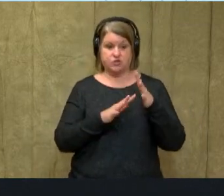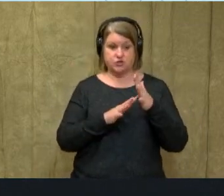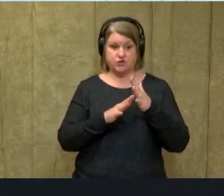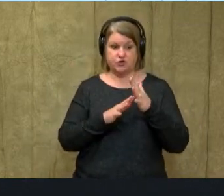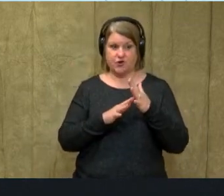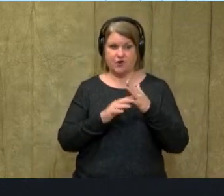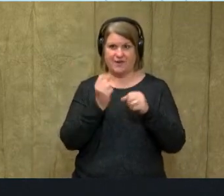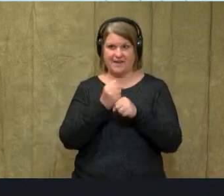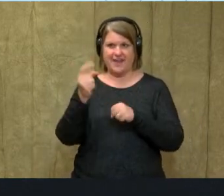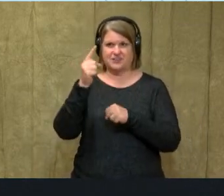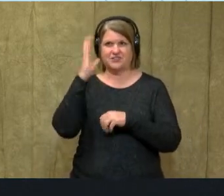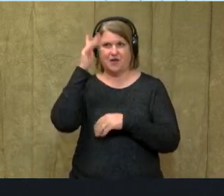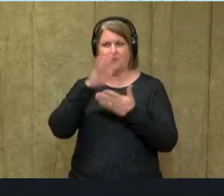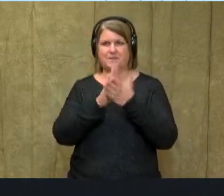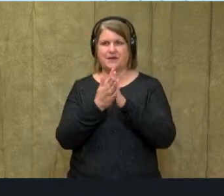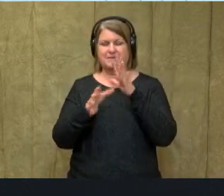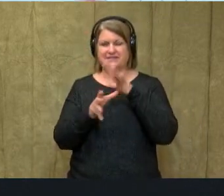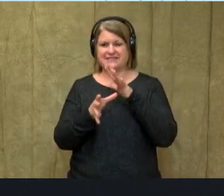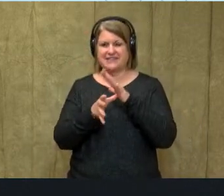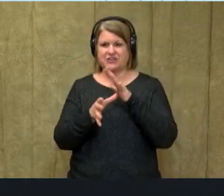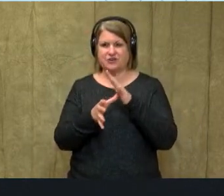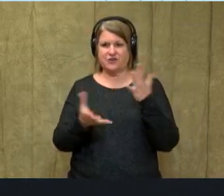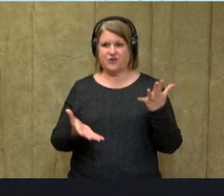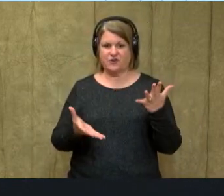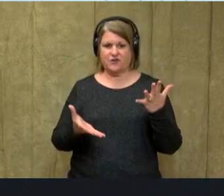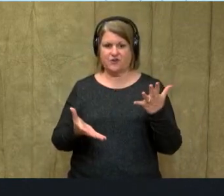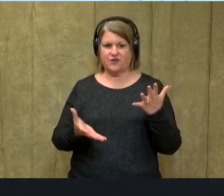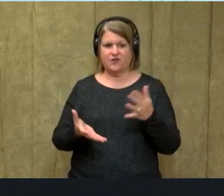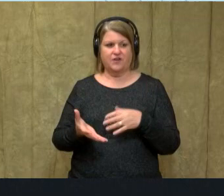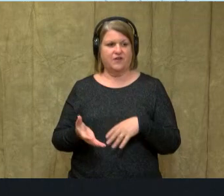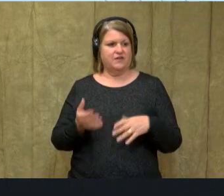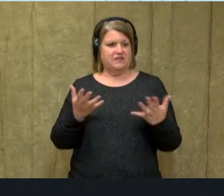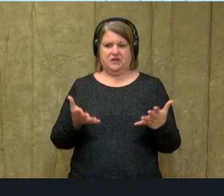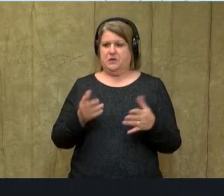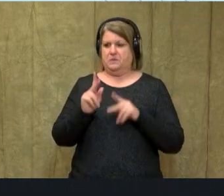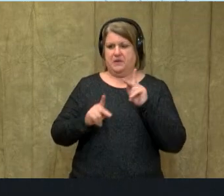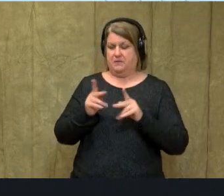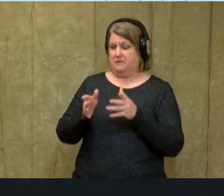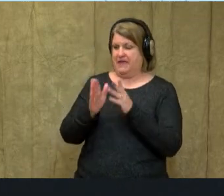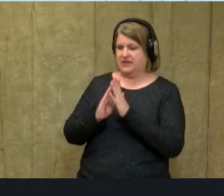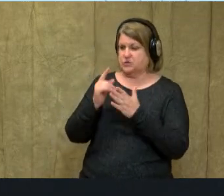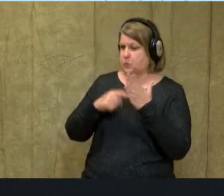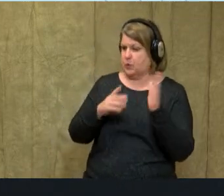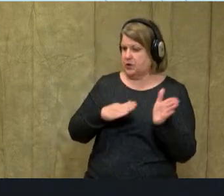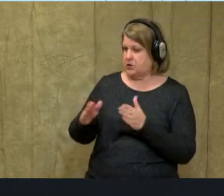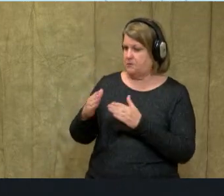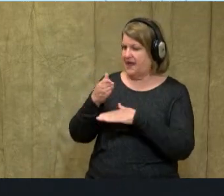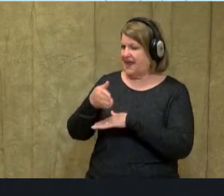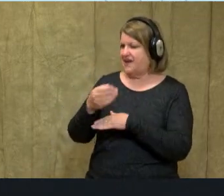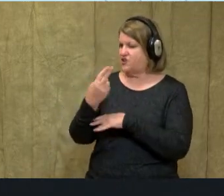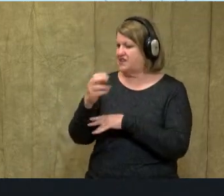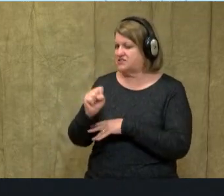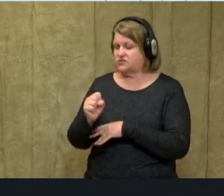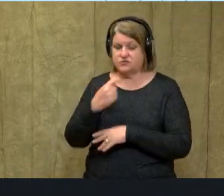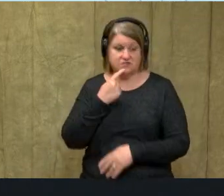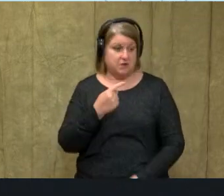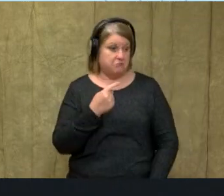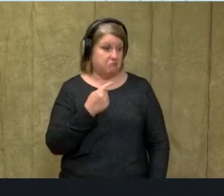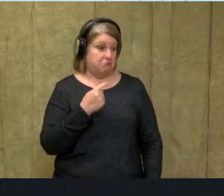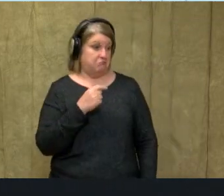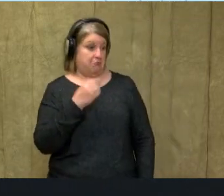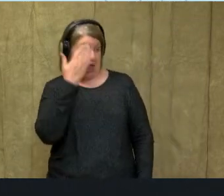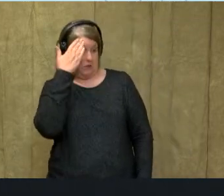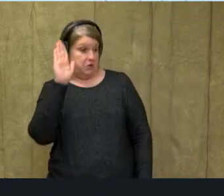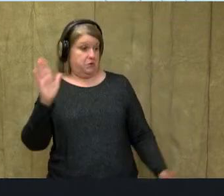and I hear this sometimes from students, what are you planning after high school? And I don't know. And that's not a bad